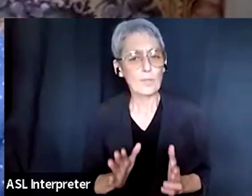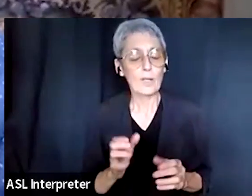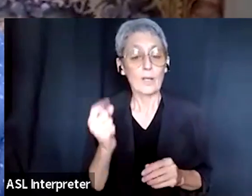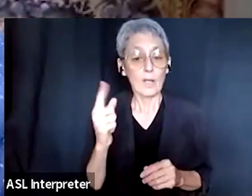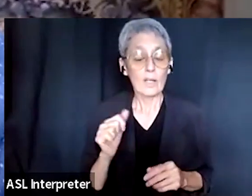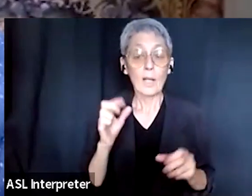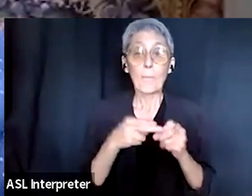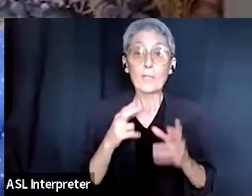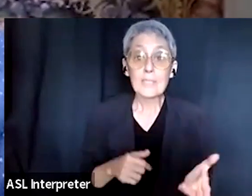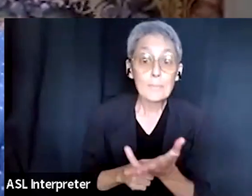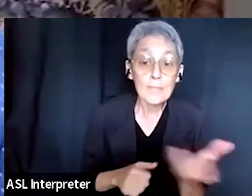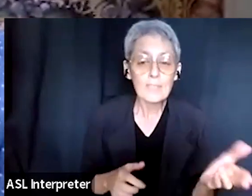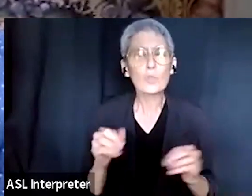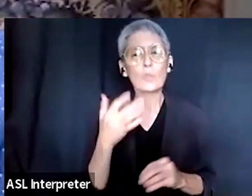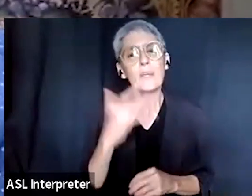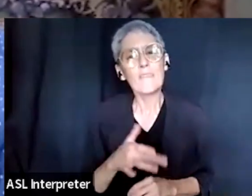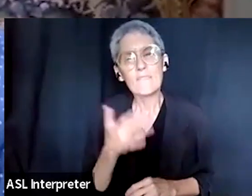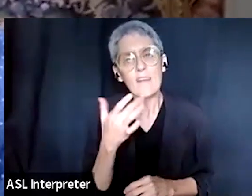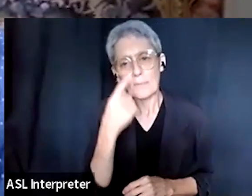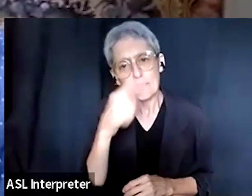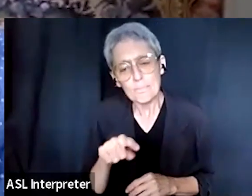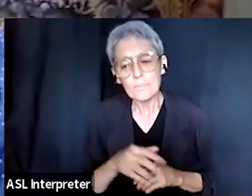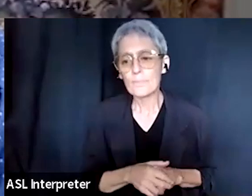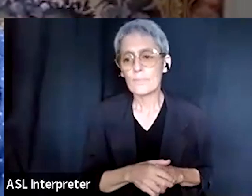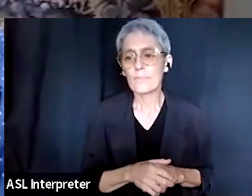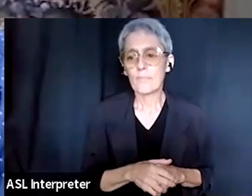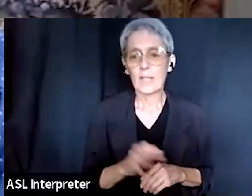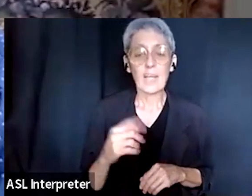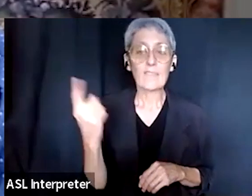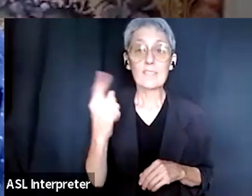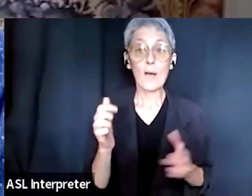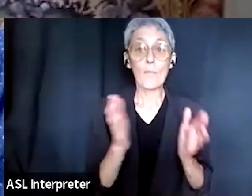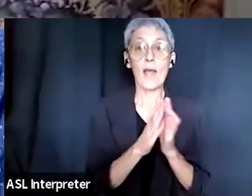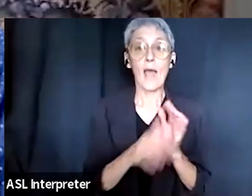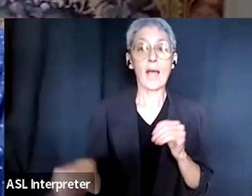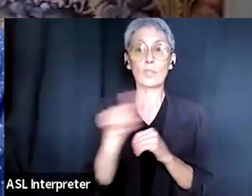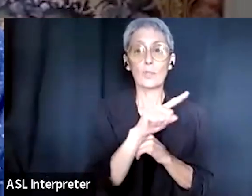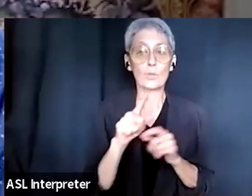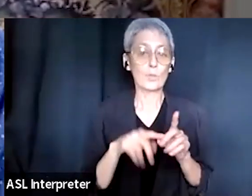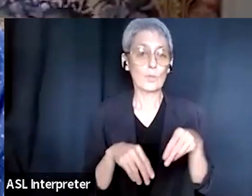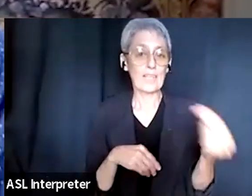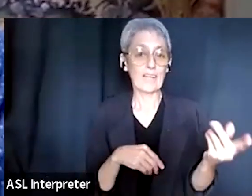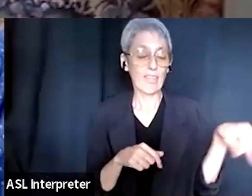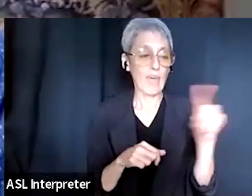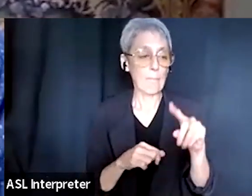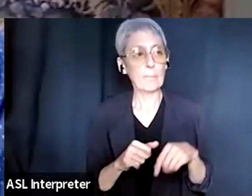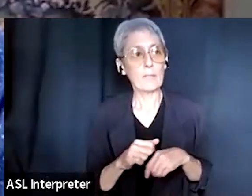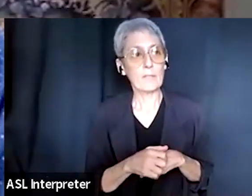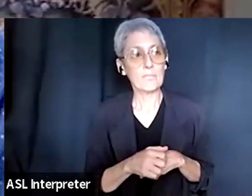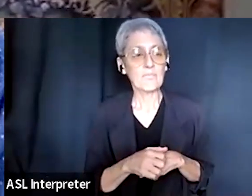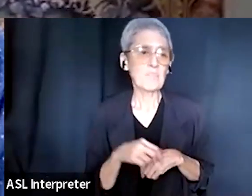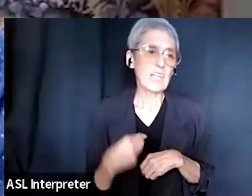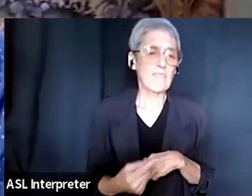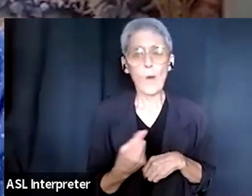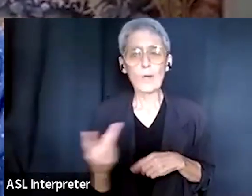favor. If someone were to ask you to give them 1 or 2 words that come to